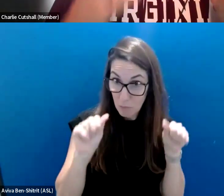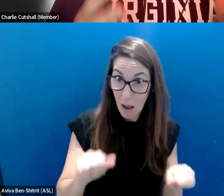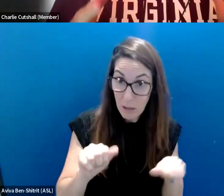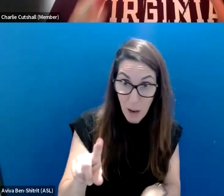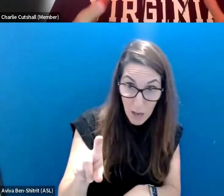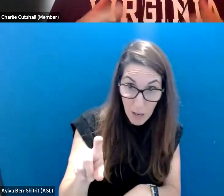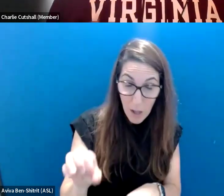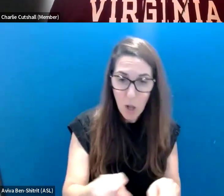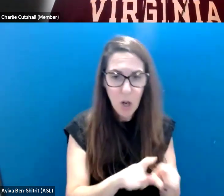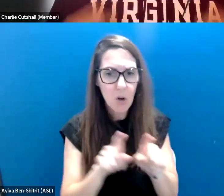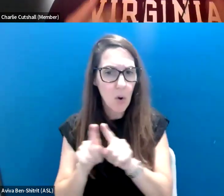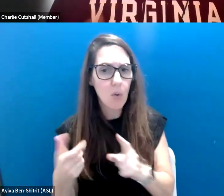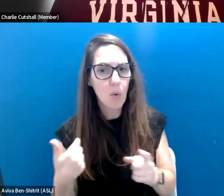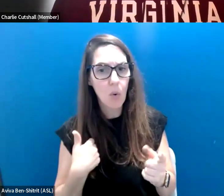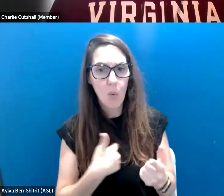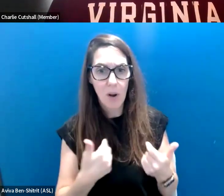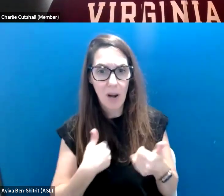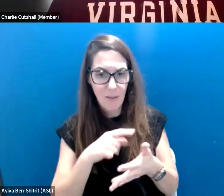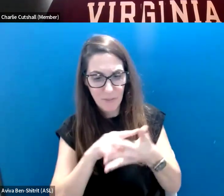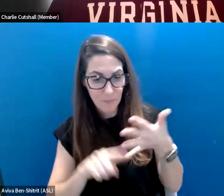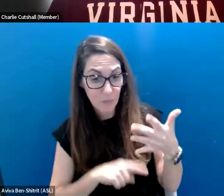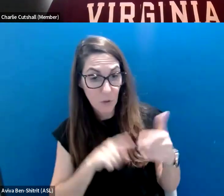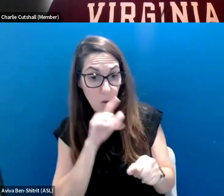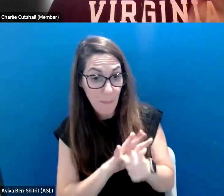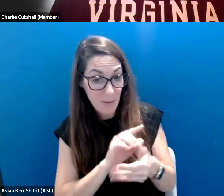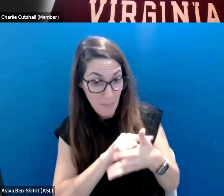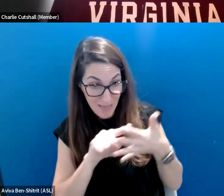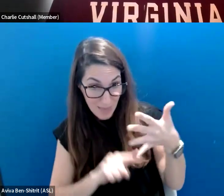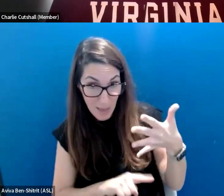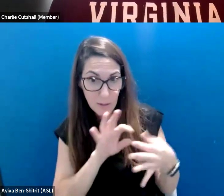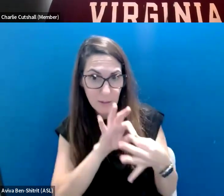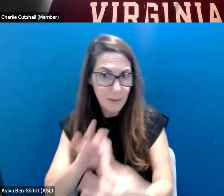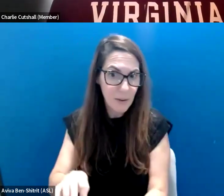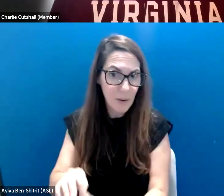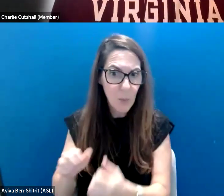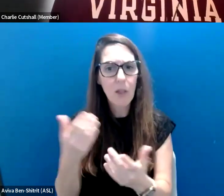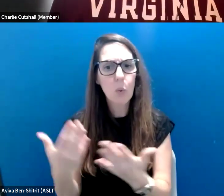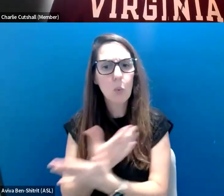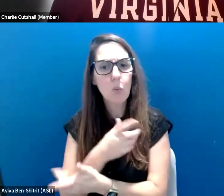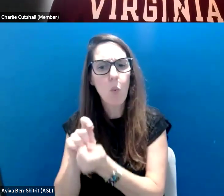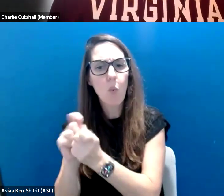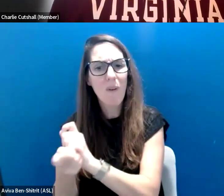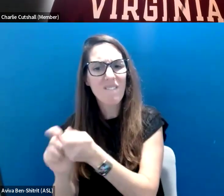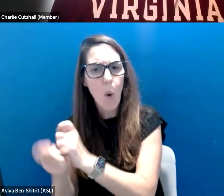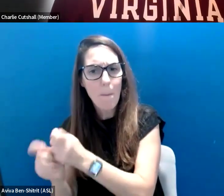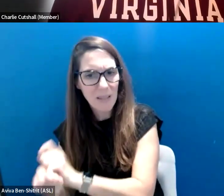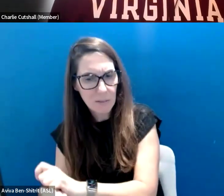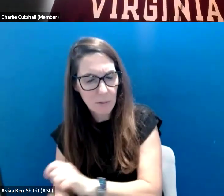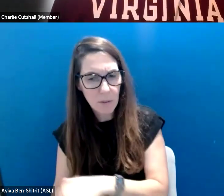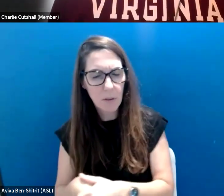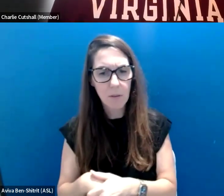a package of commitments that is tied to a set of well-defined reforms, right? And